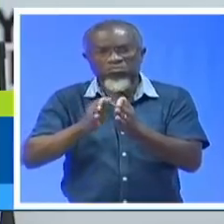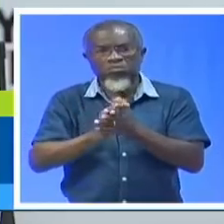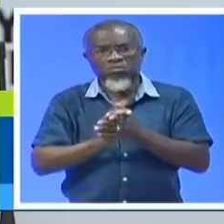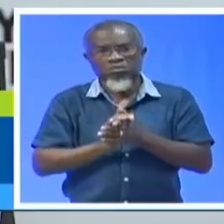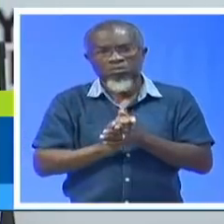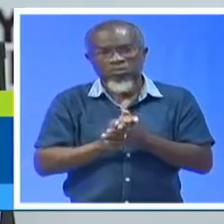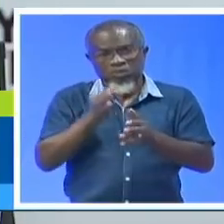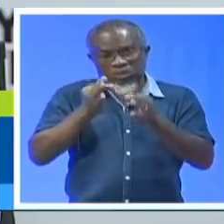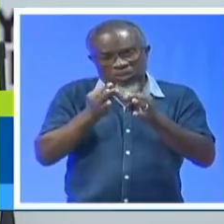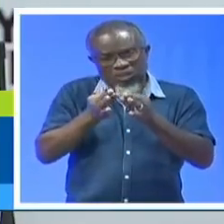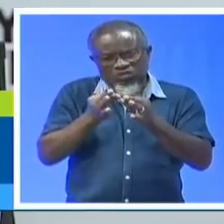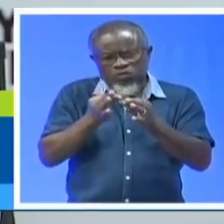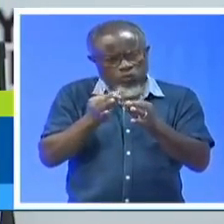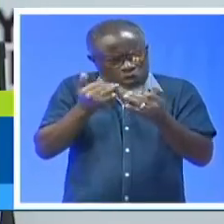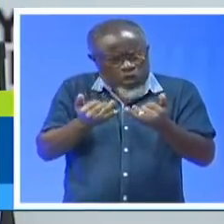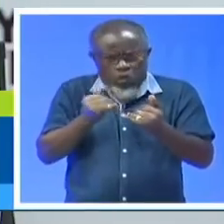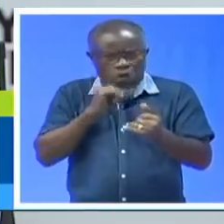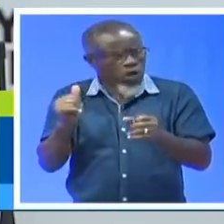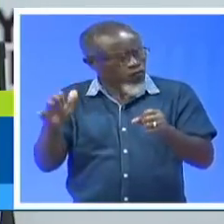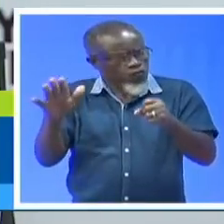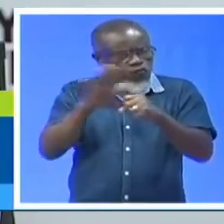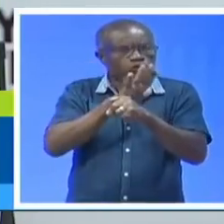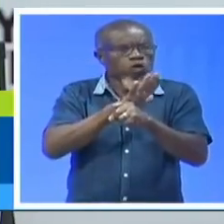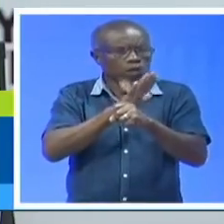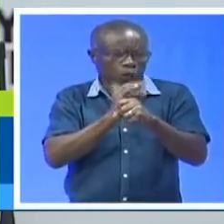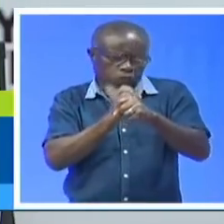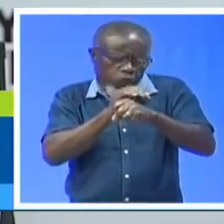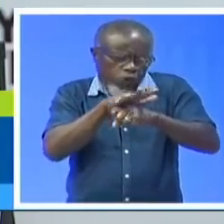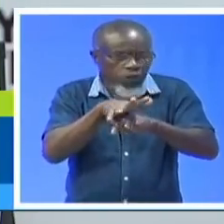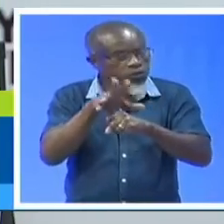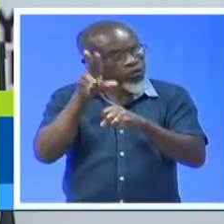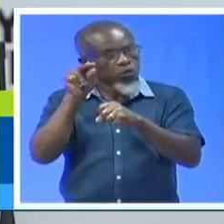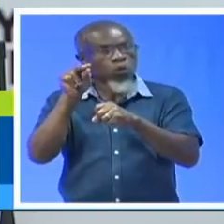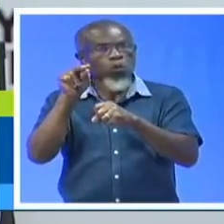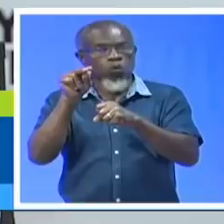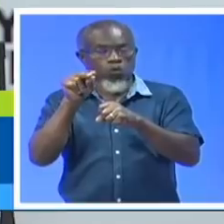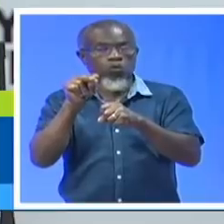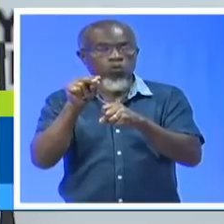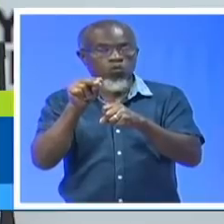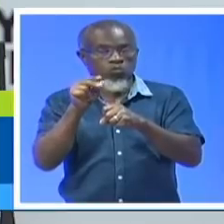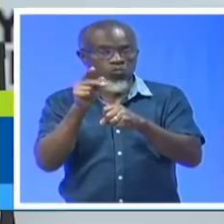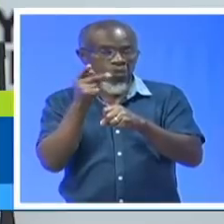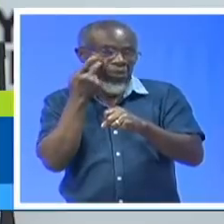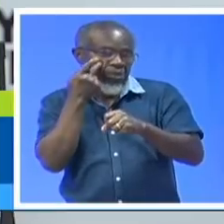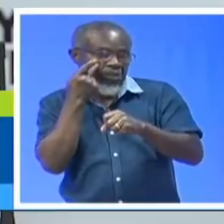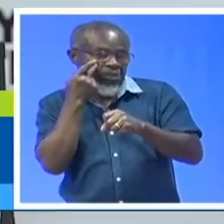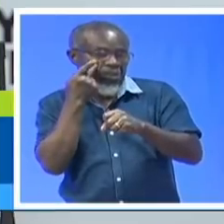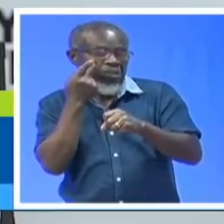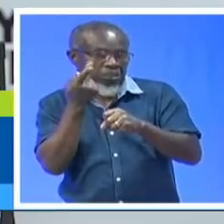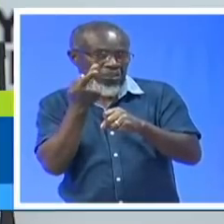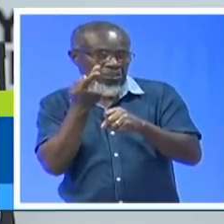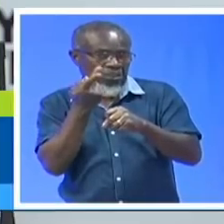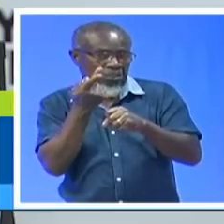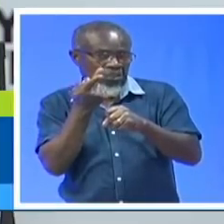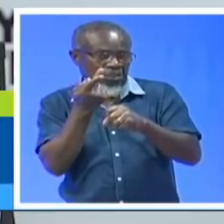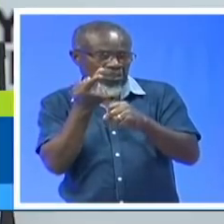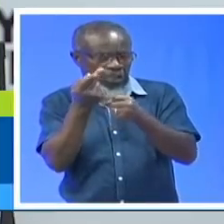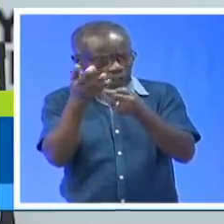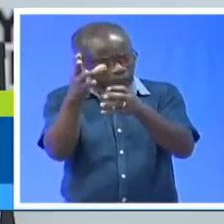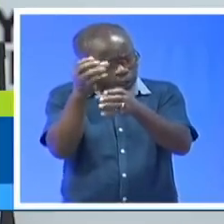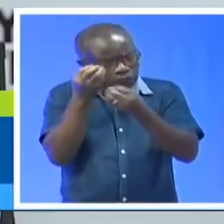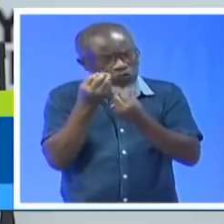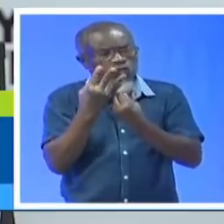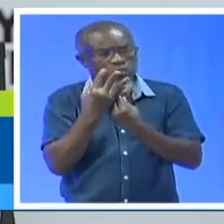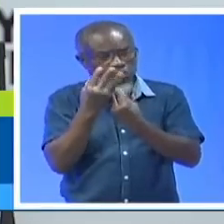not overfull or overflowing. I got some reports which I am crunching now. But